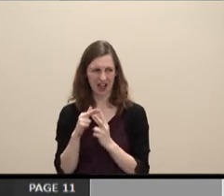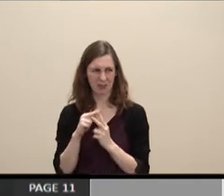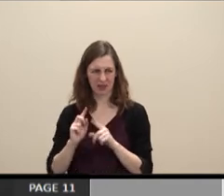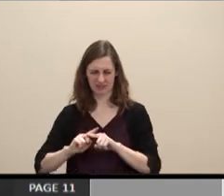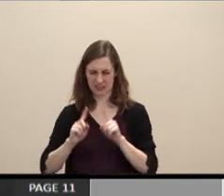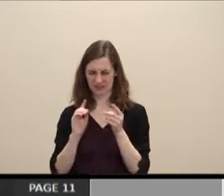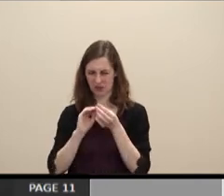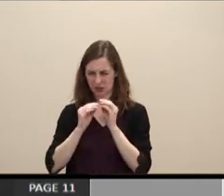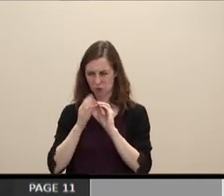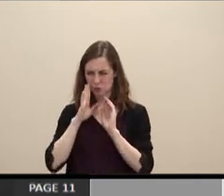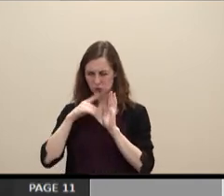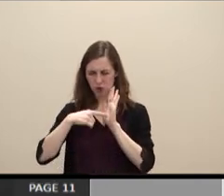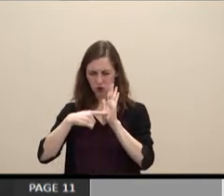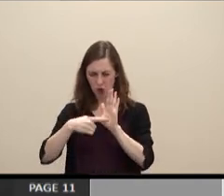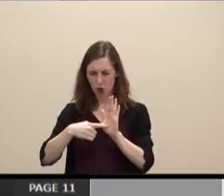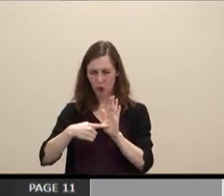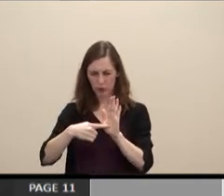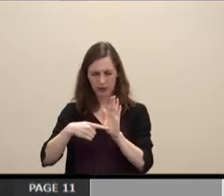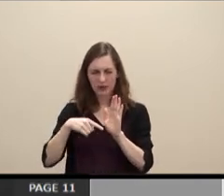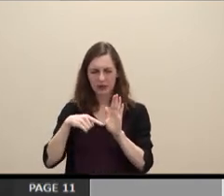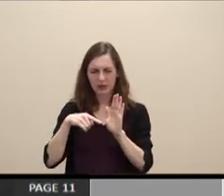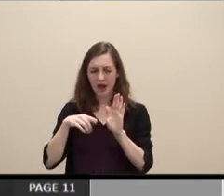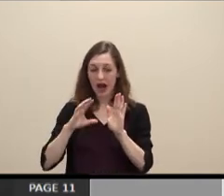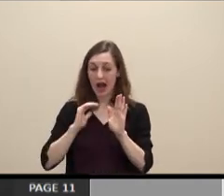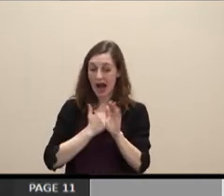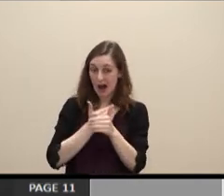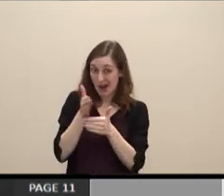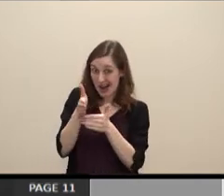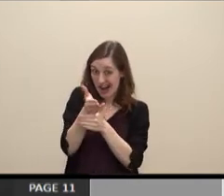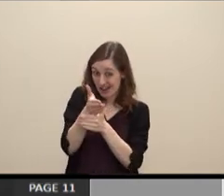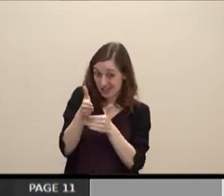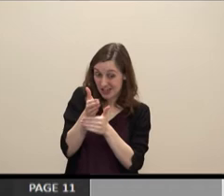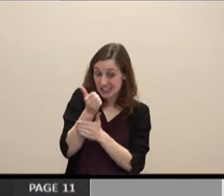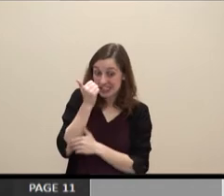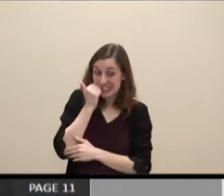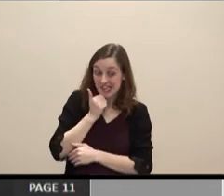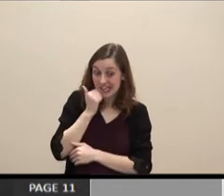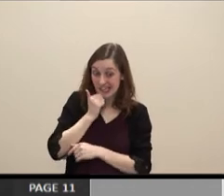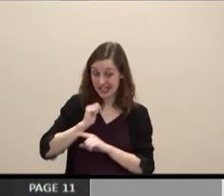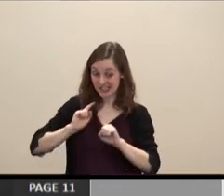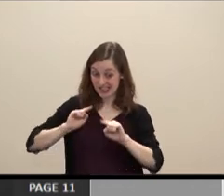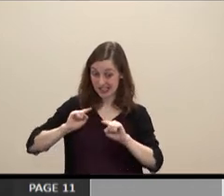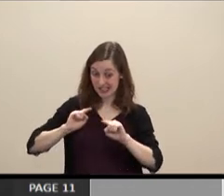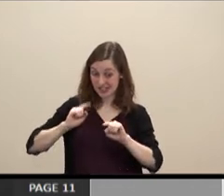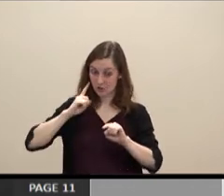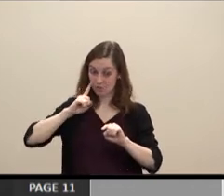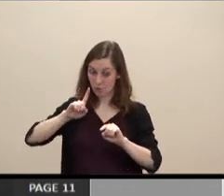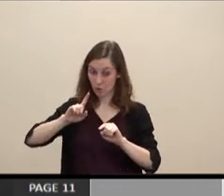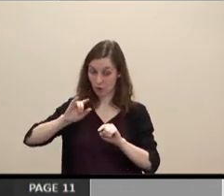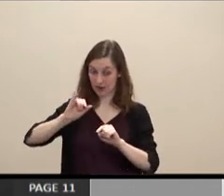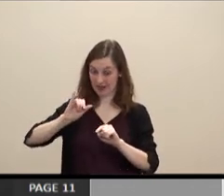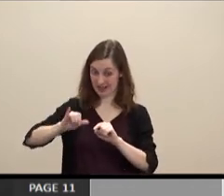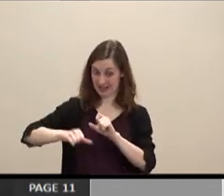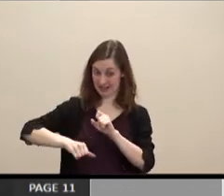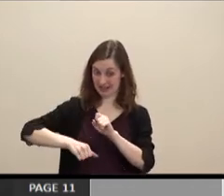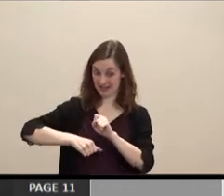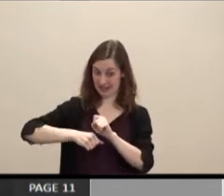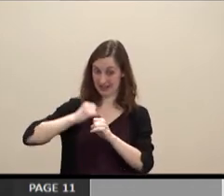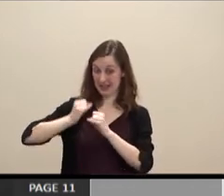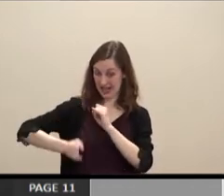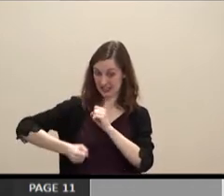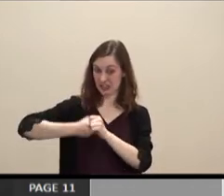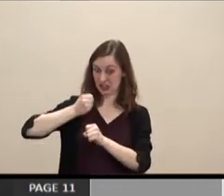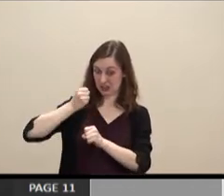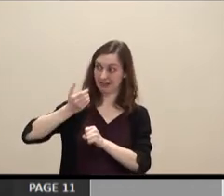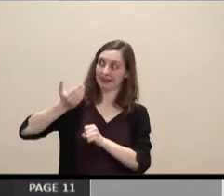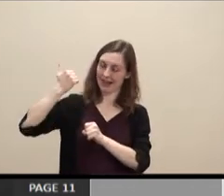show here that we normally wouldn't have. Our average daily attendance as we ended last year, and I'll show you that